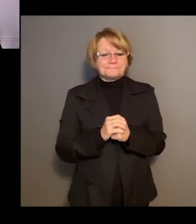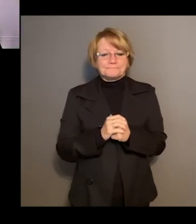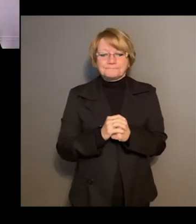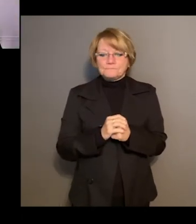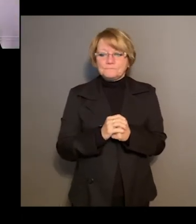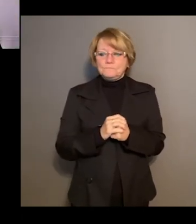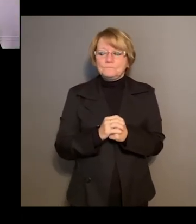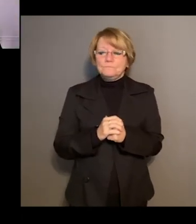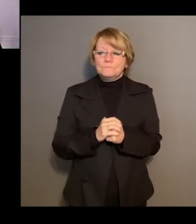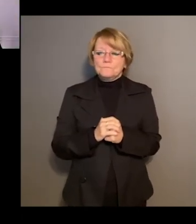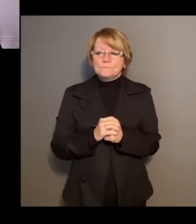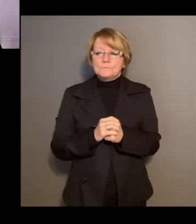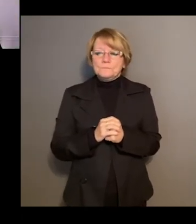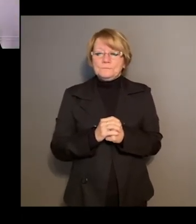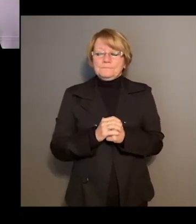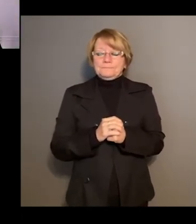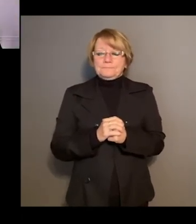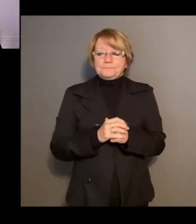please.